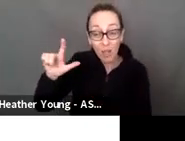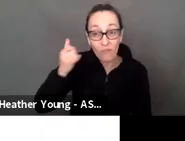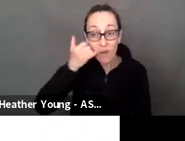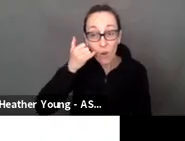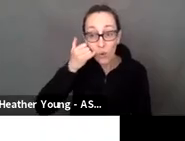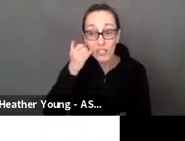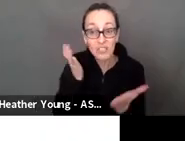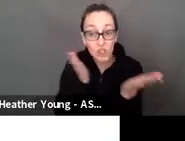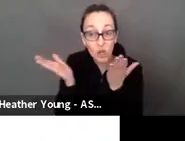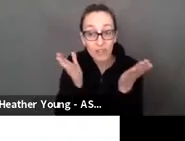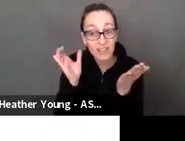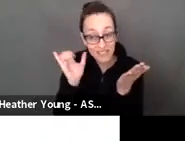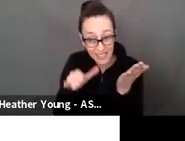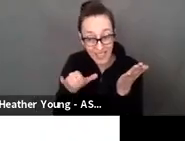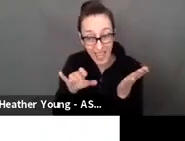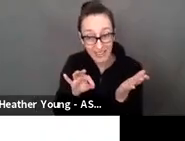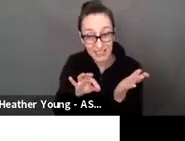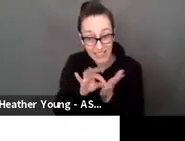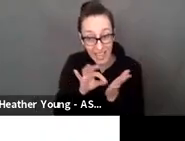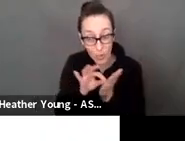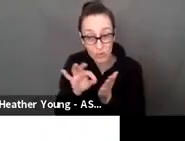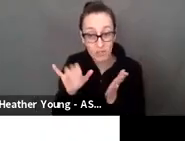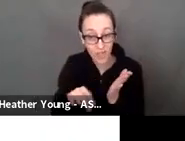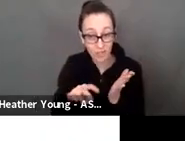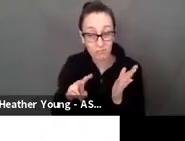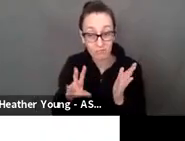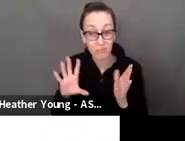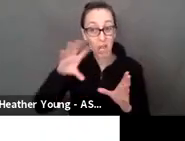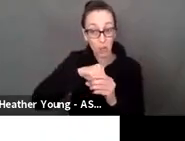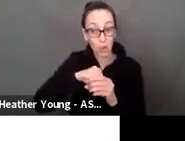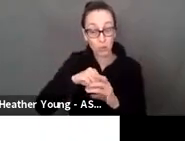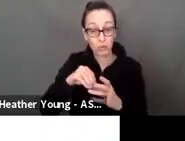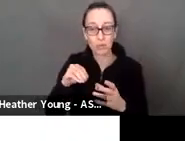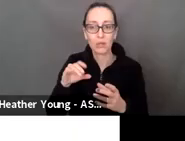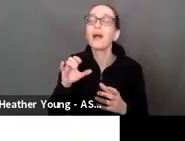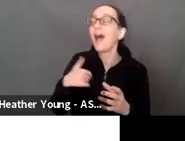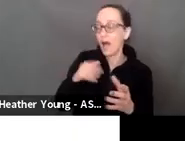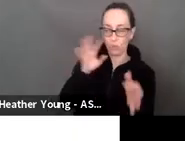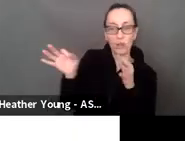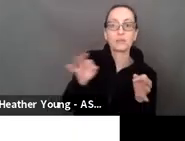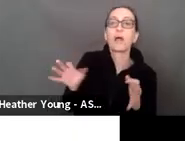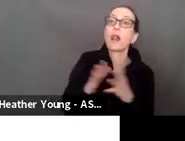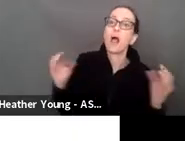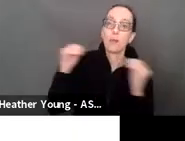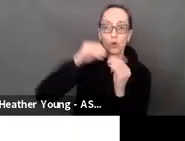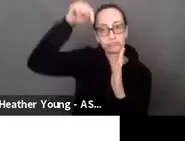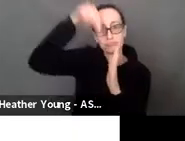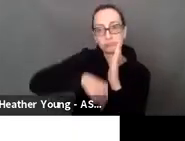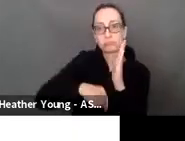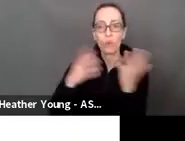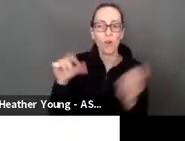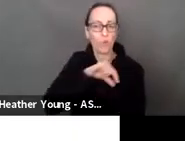count? And we'll go into a lot more detail about those qualifications and the application